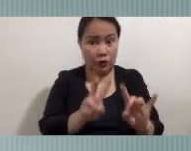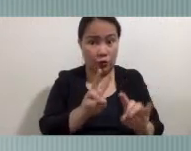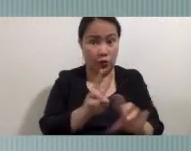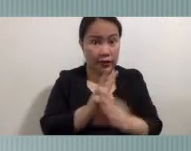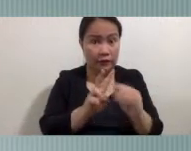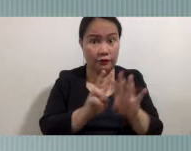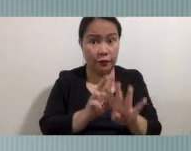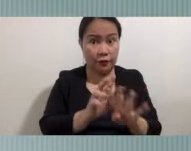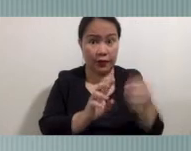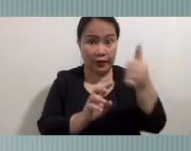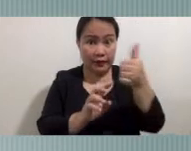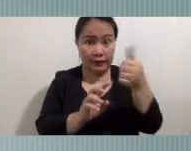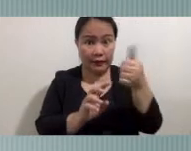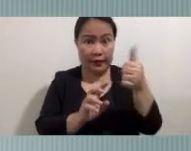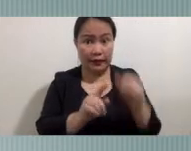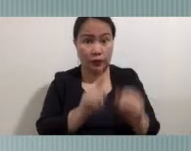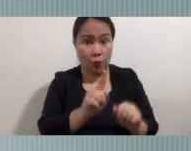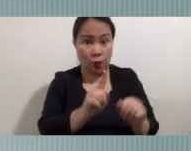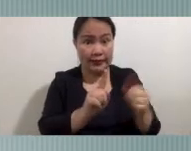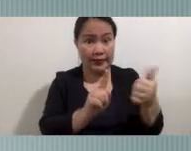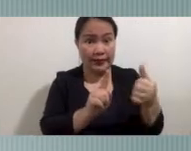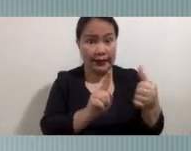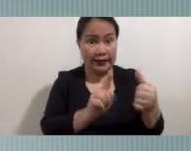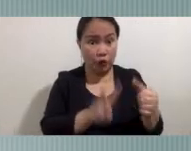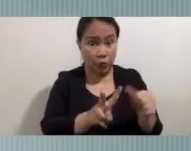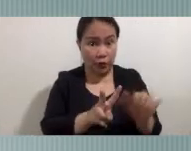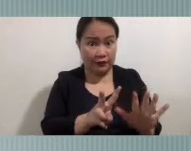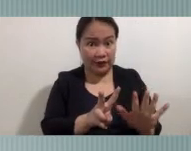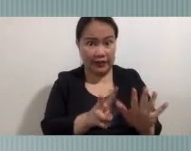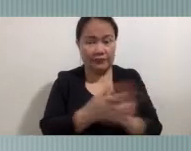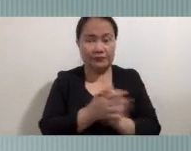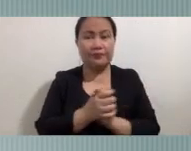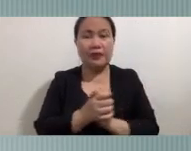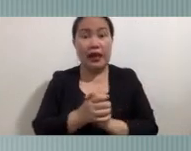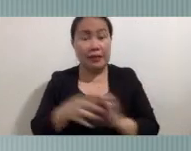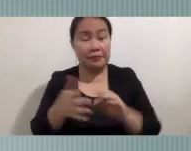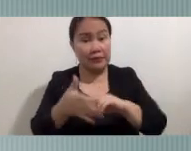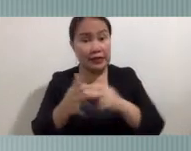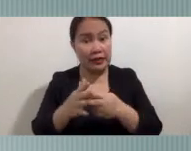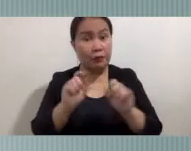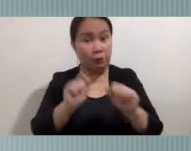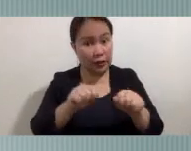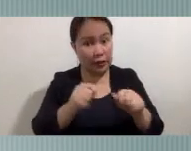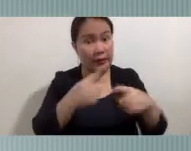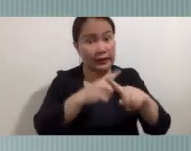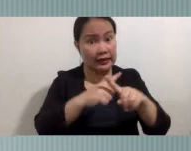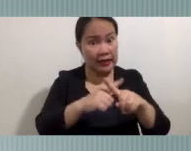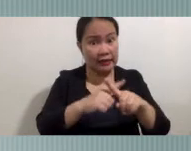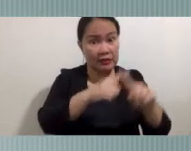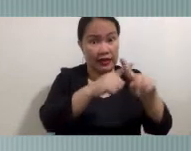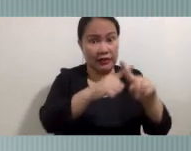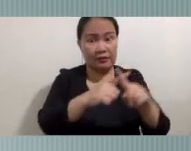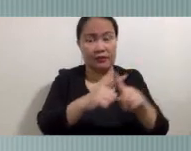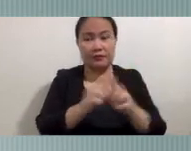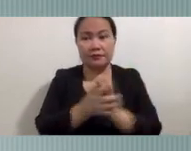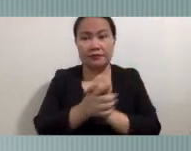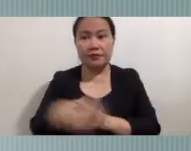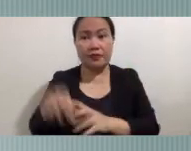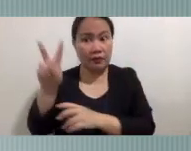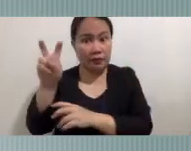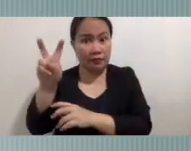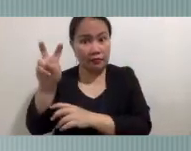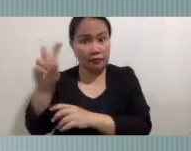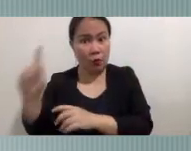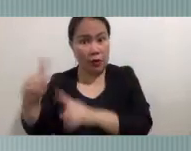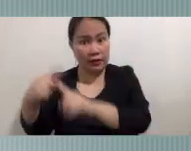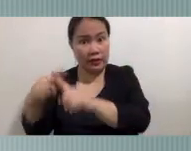For 10, we have 1 and 10, 2 and 5. Let's have another. So, we have 12. So, we